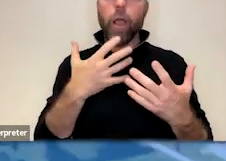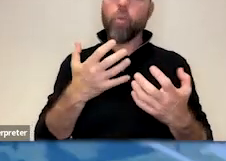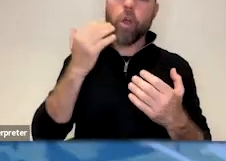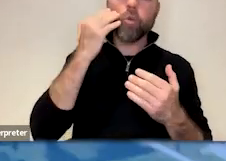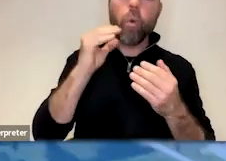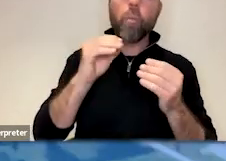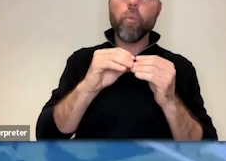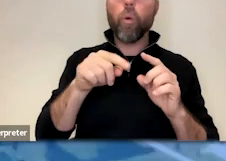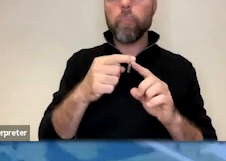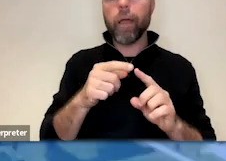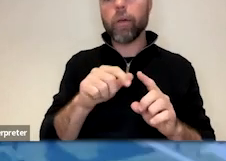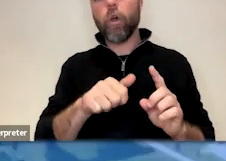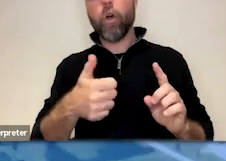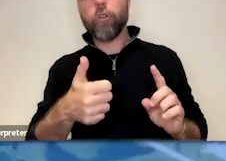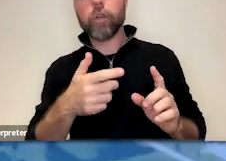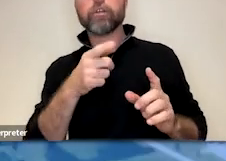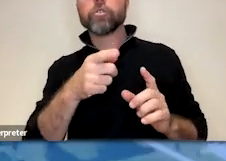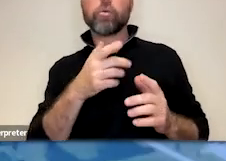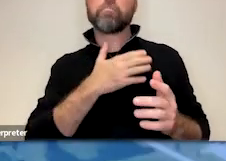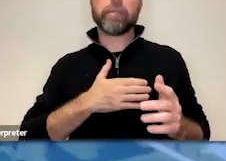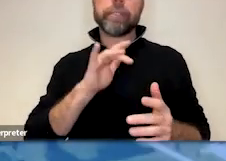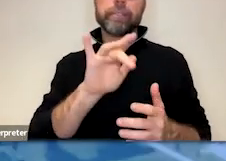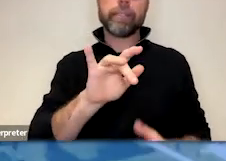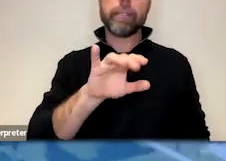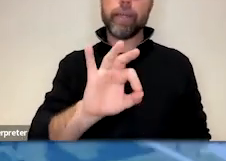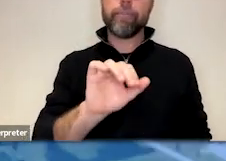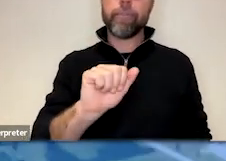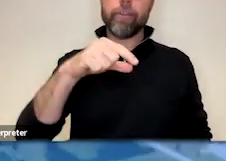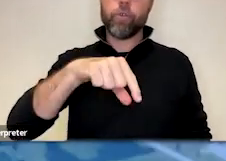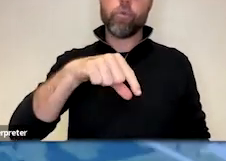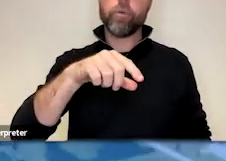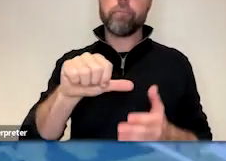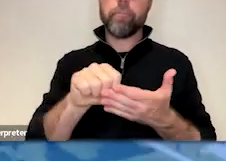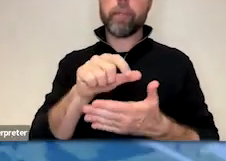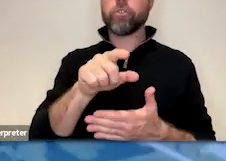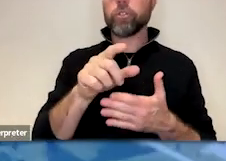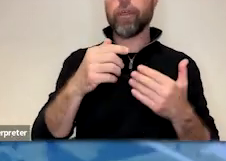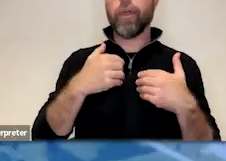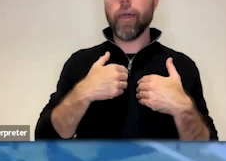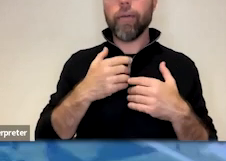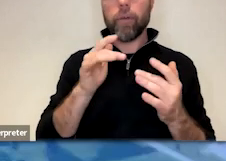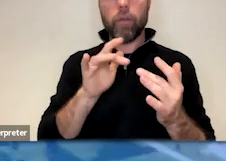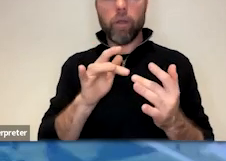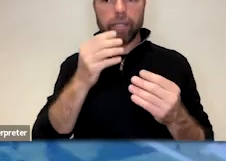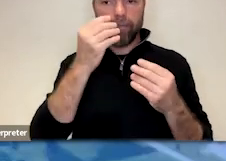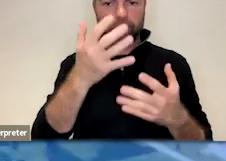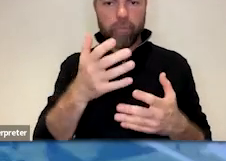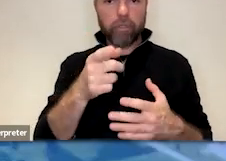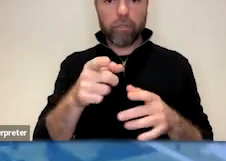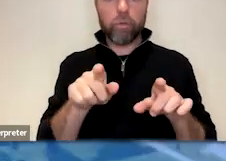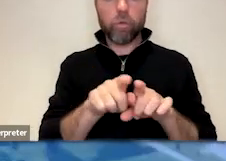this other thing, please check out our frequently asked questions page. You're going to find our contact information here as